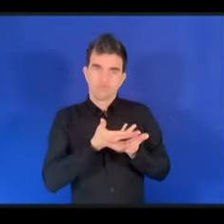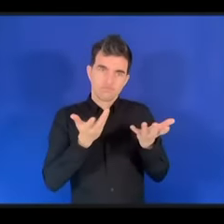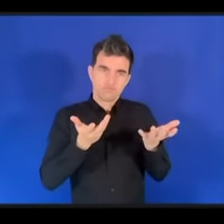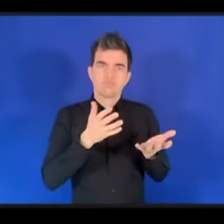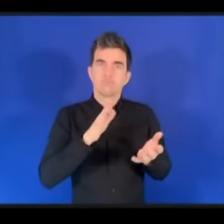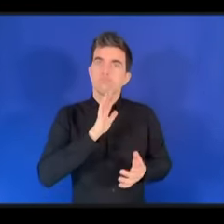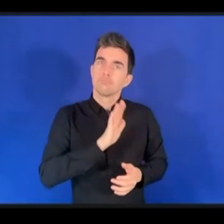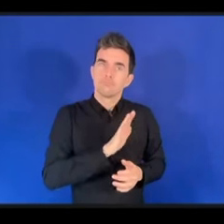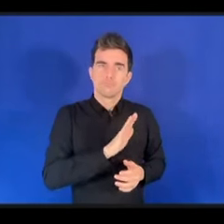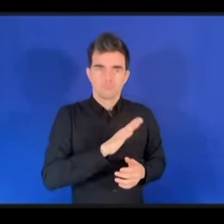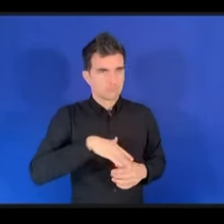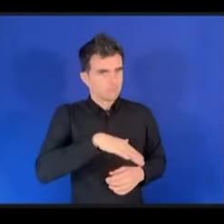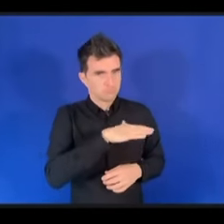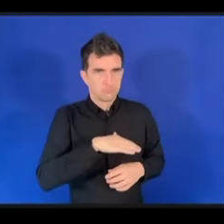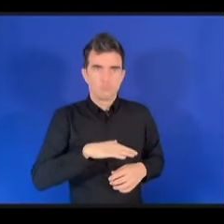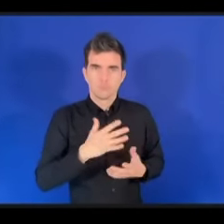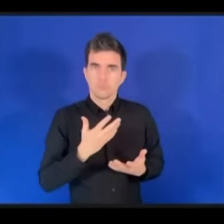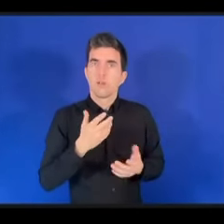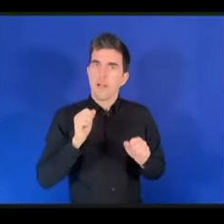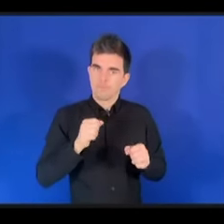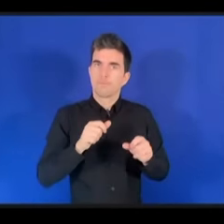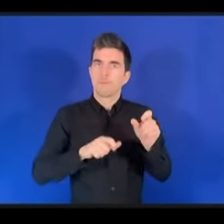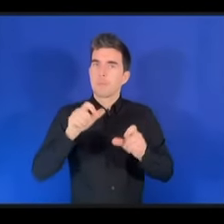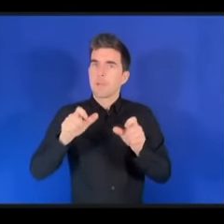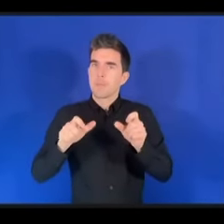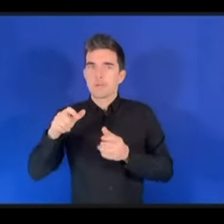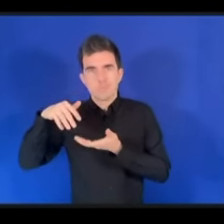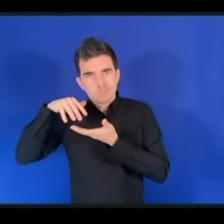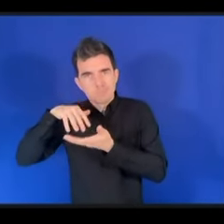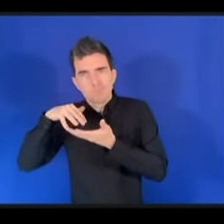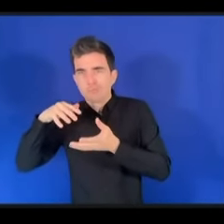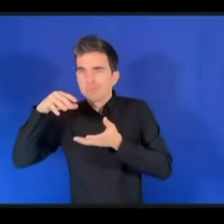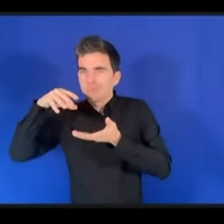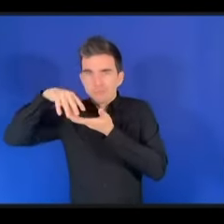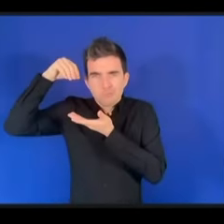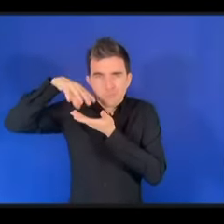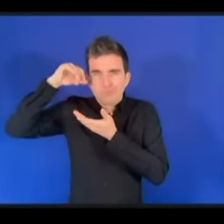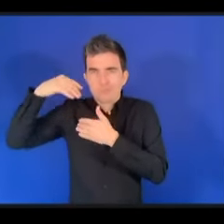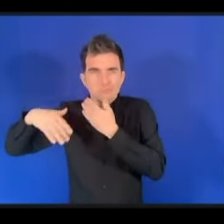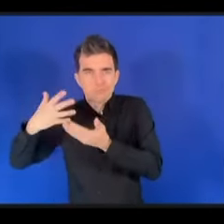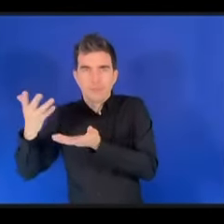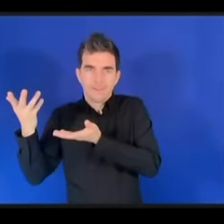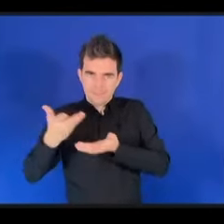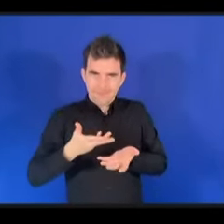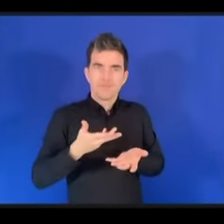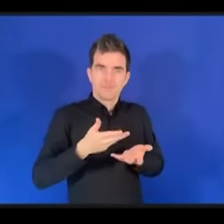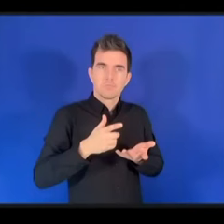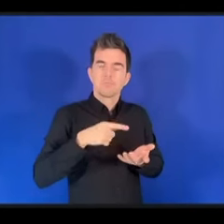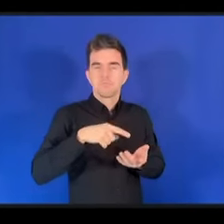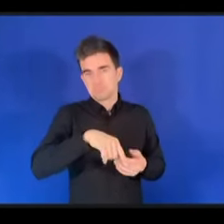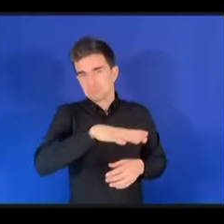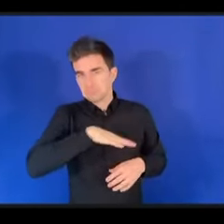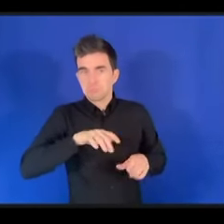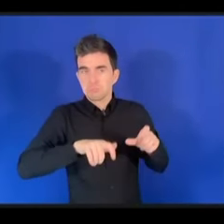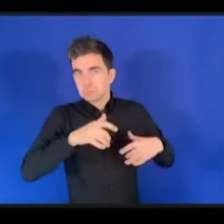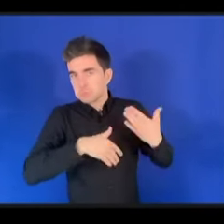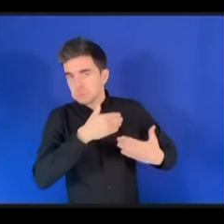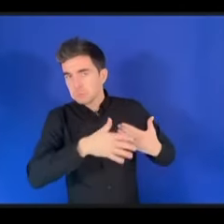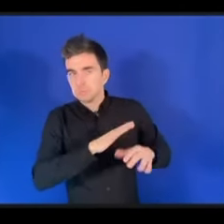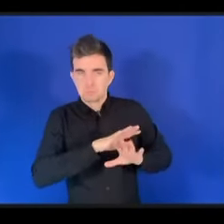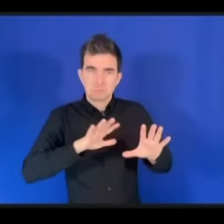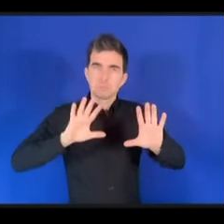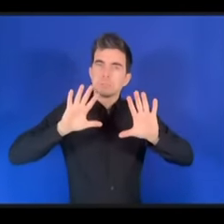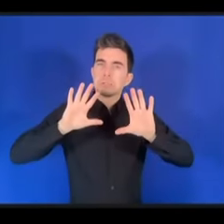the population in Kyoto is students. And there are 36 universities